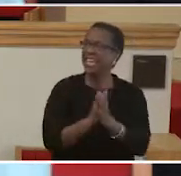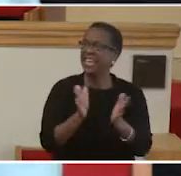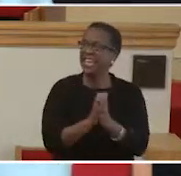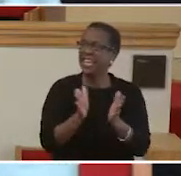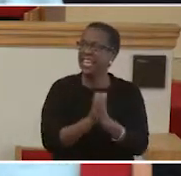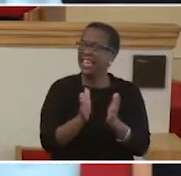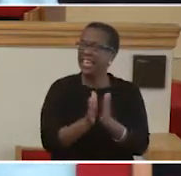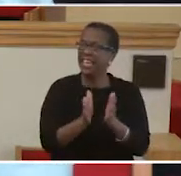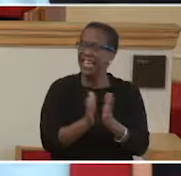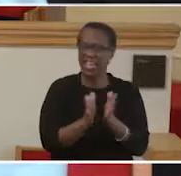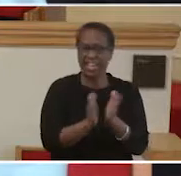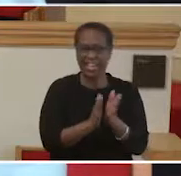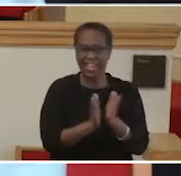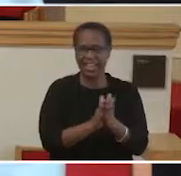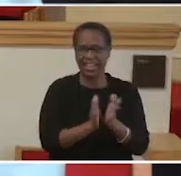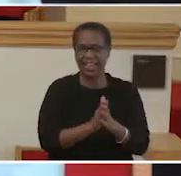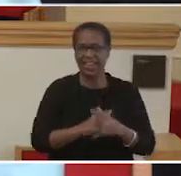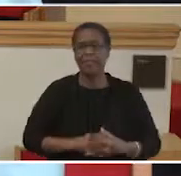Amen.